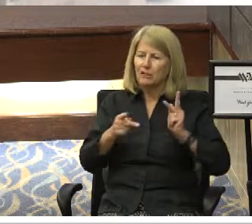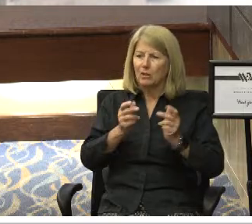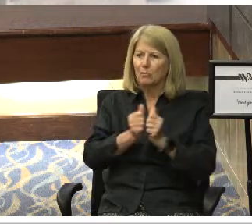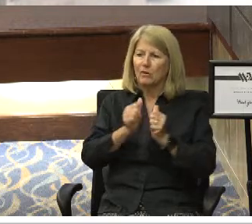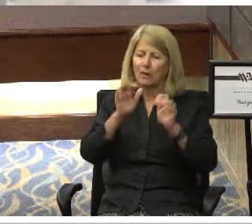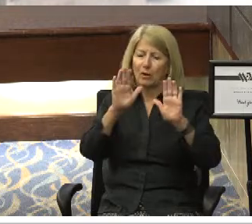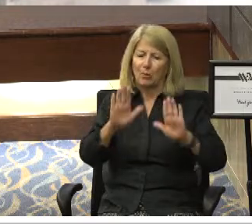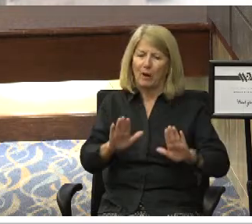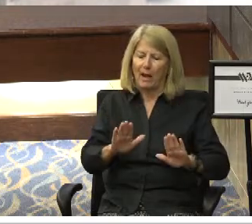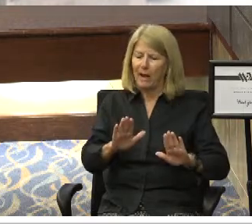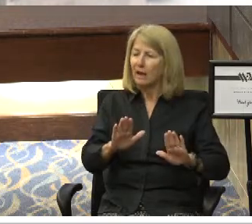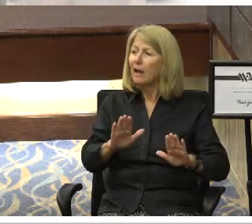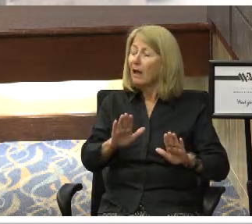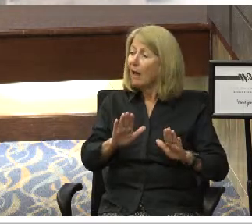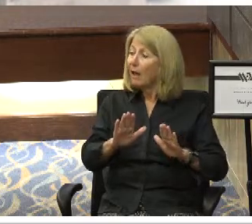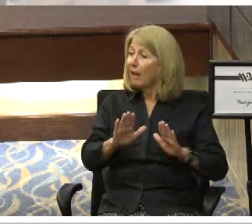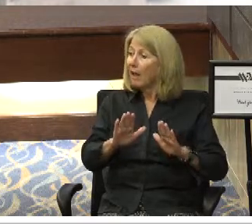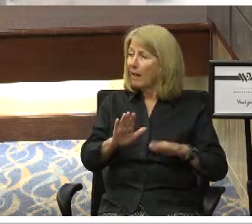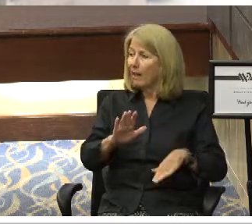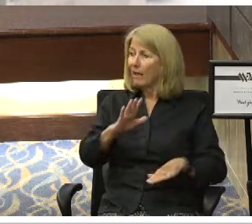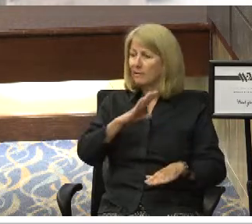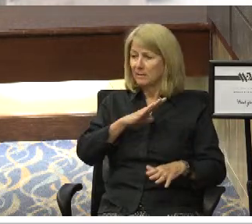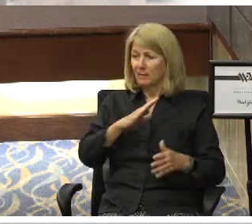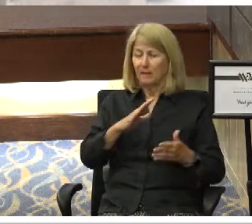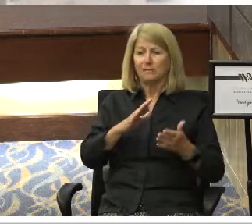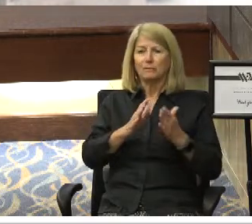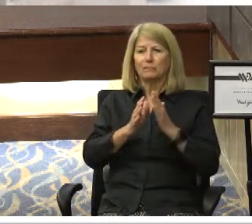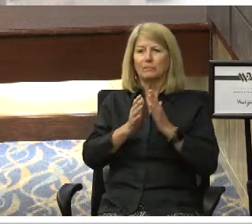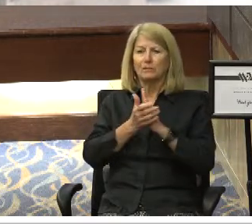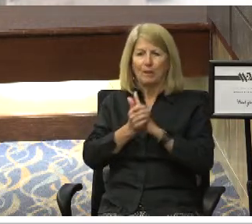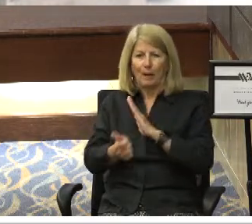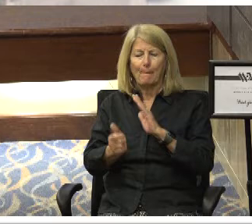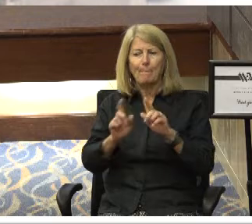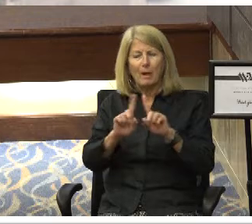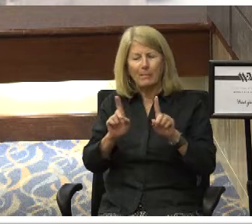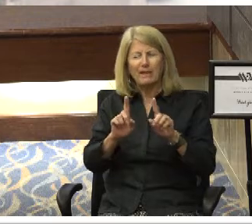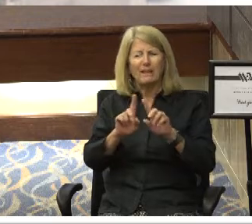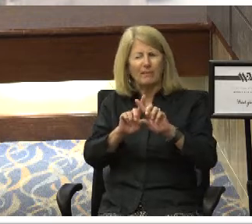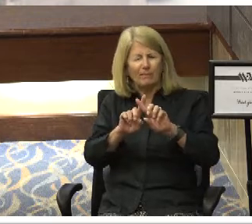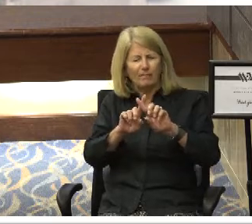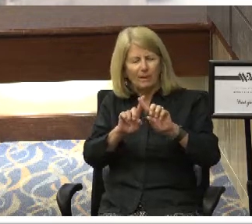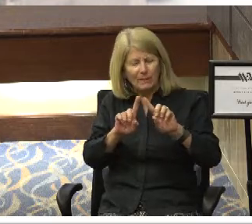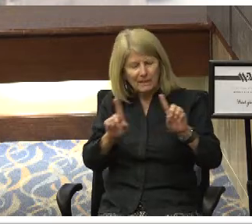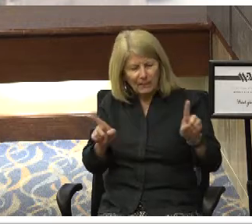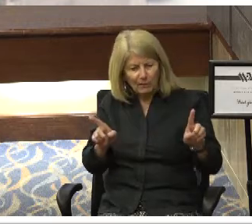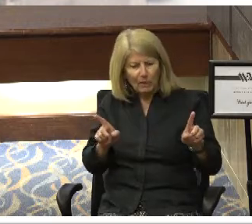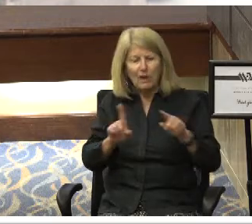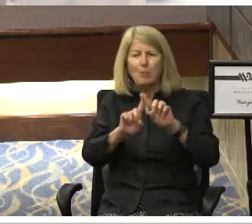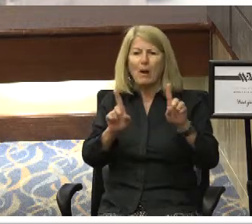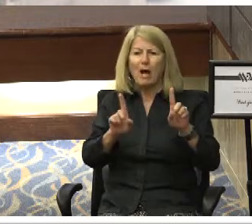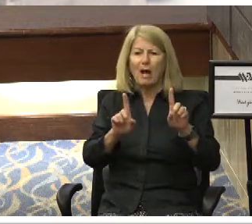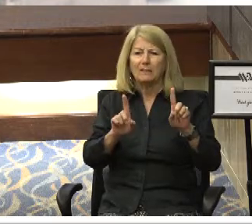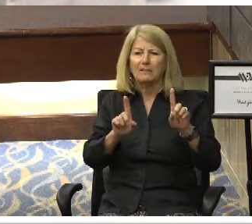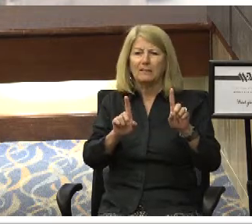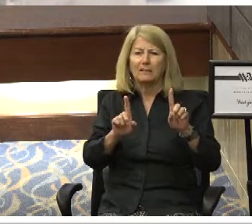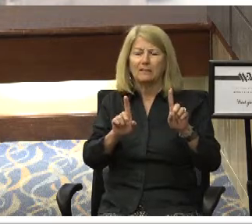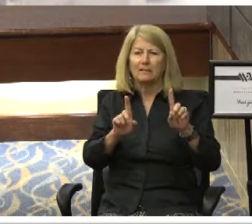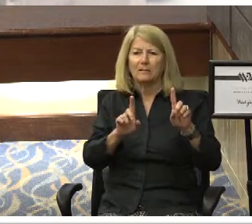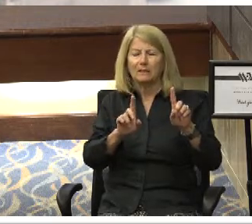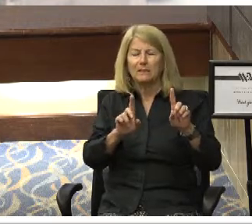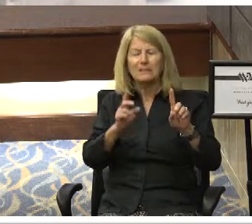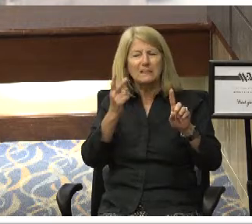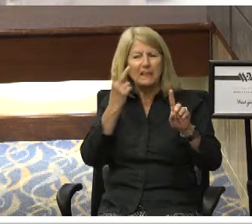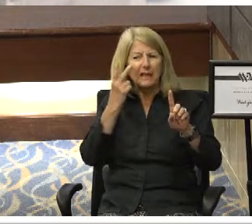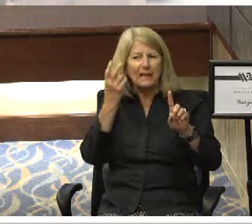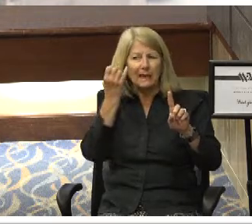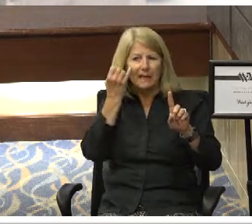very different in operations and very different in mission. But drawing upon that, seeing if the building could be